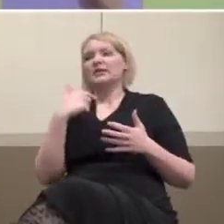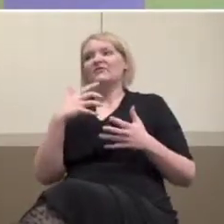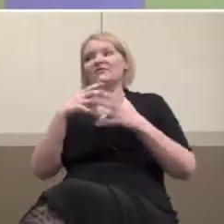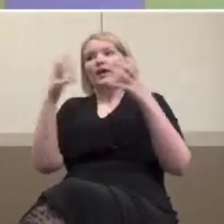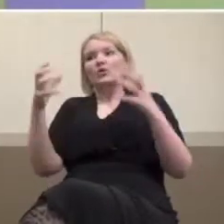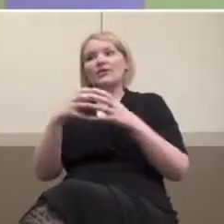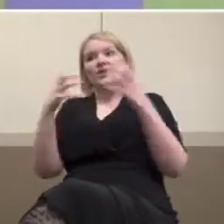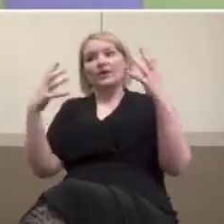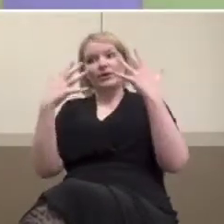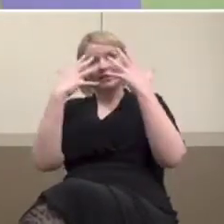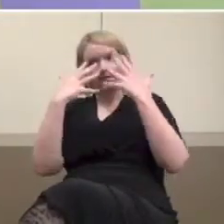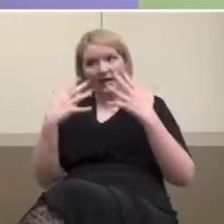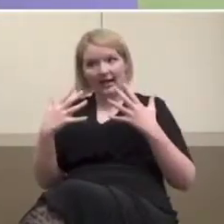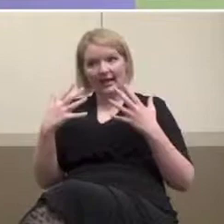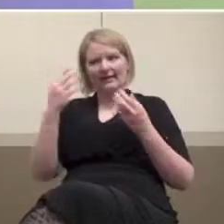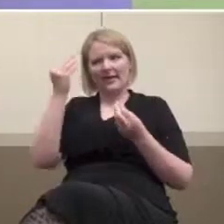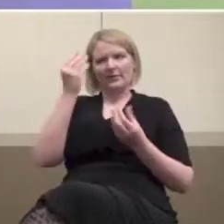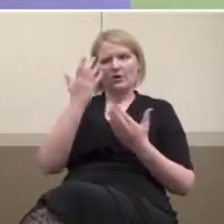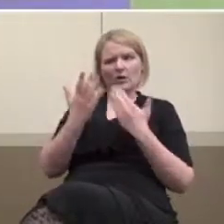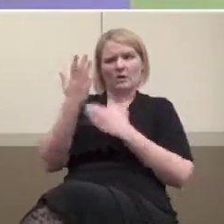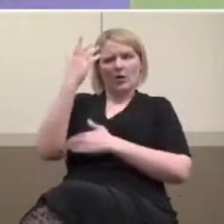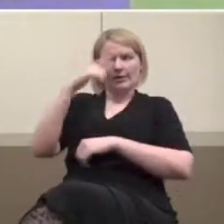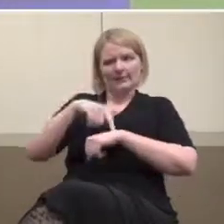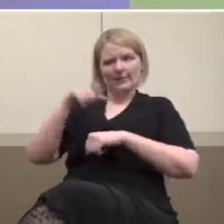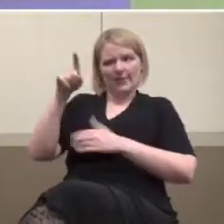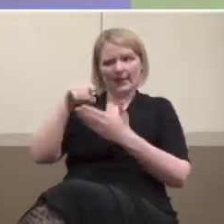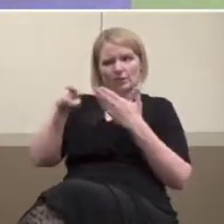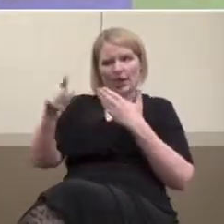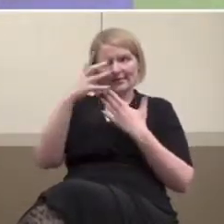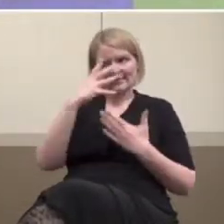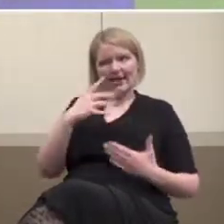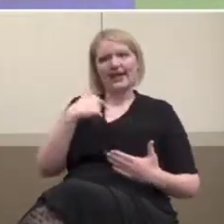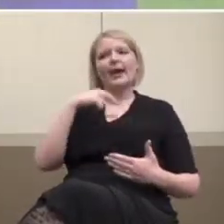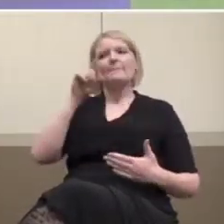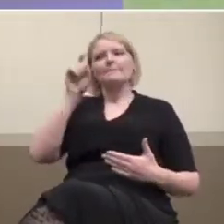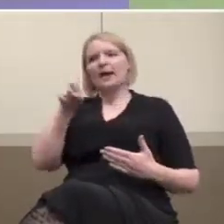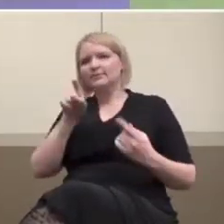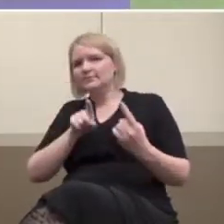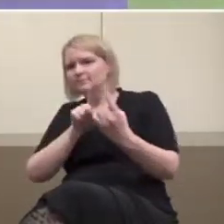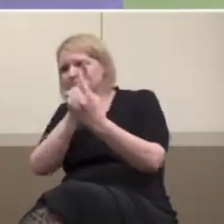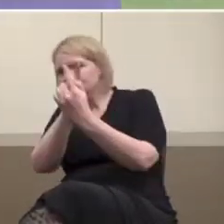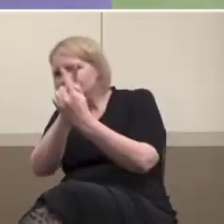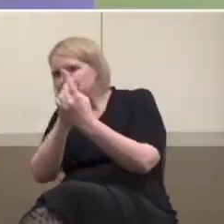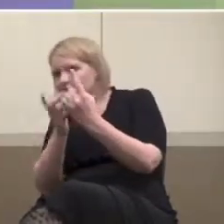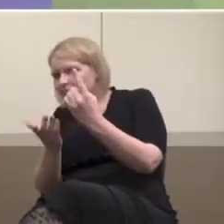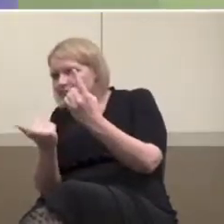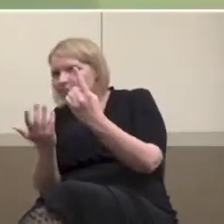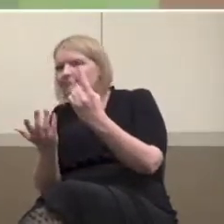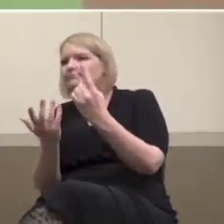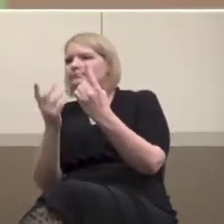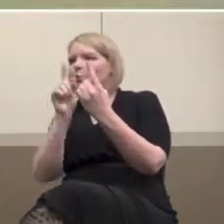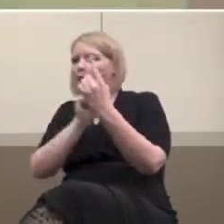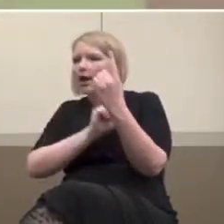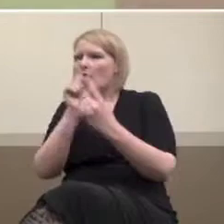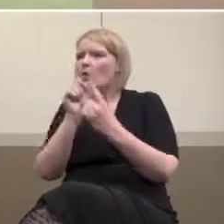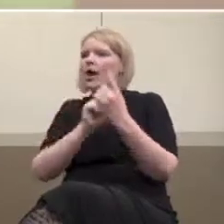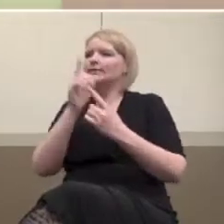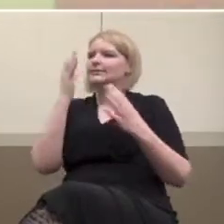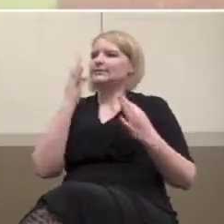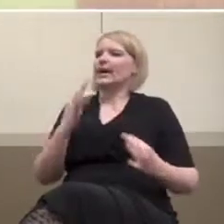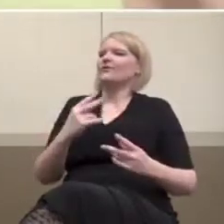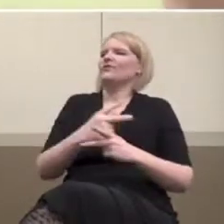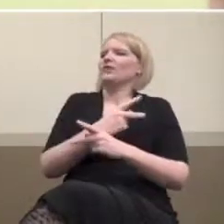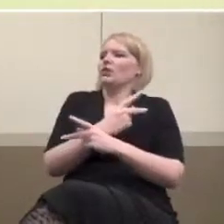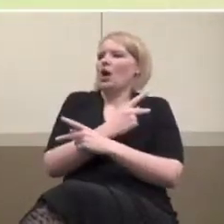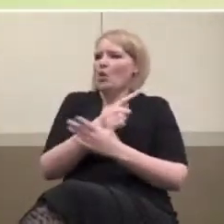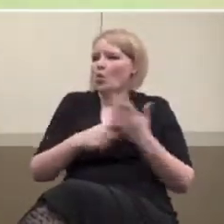which tells me in the morning if they're checking that, like, I really need to check in with this kid. We need to kind of one-on-one decide, figure out what's going on.